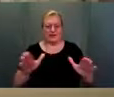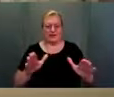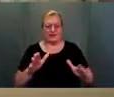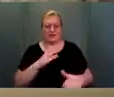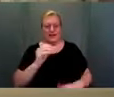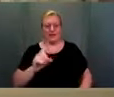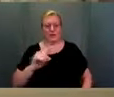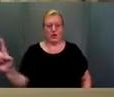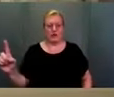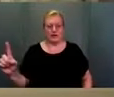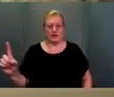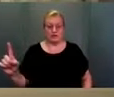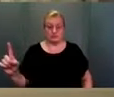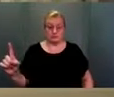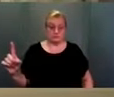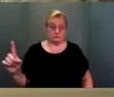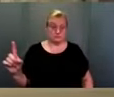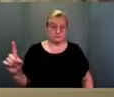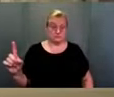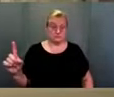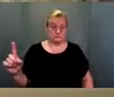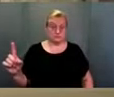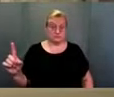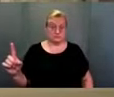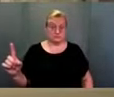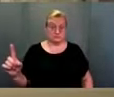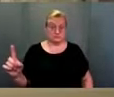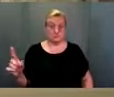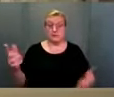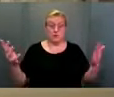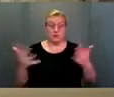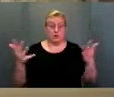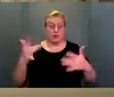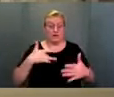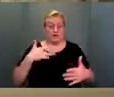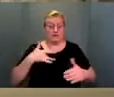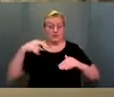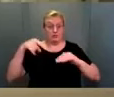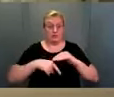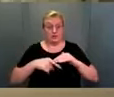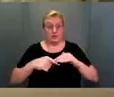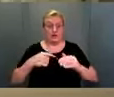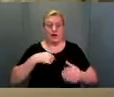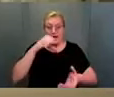out. The thing that made that so profound for me is that I believed him.